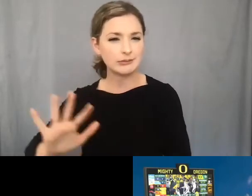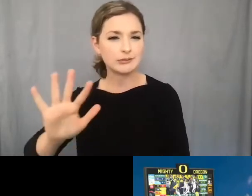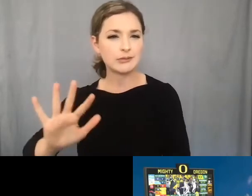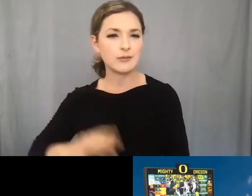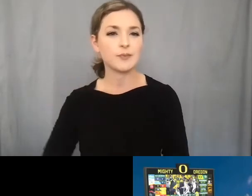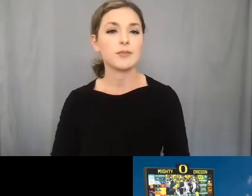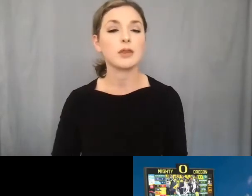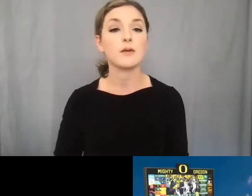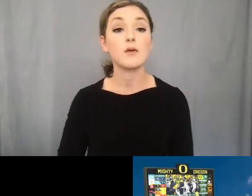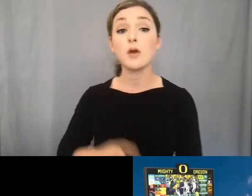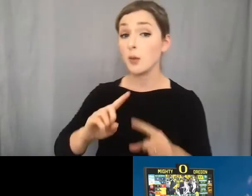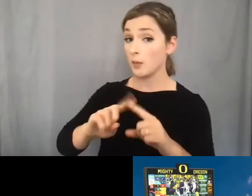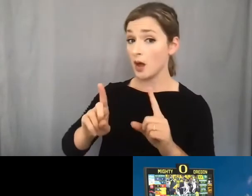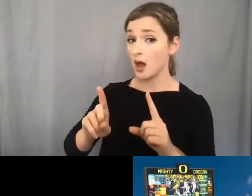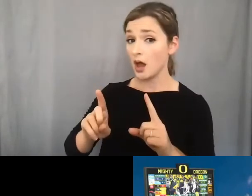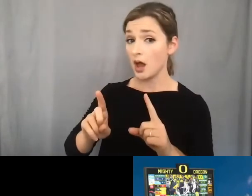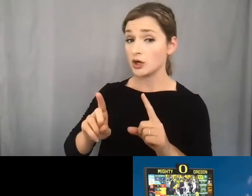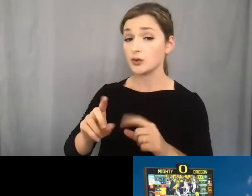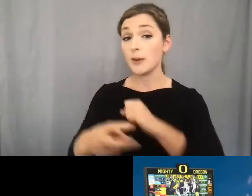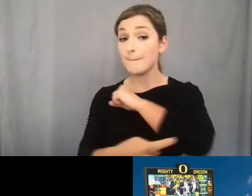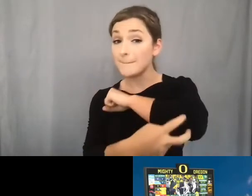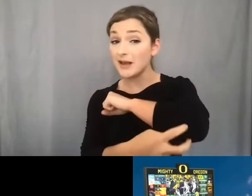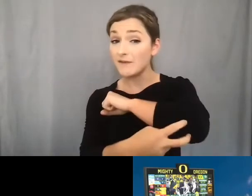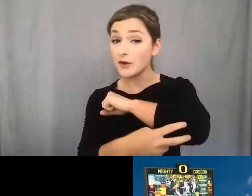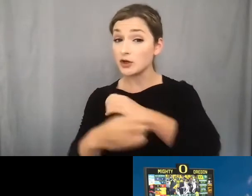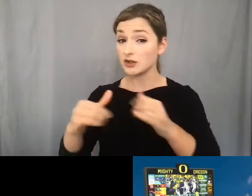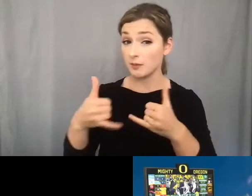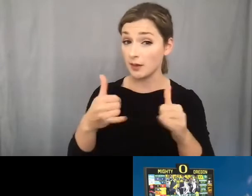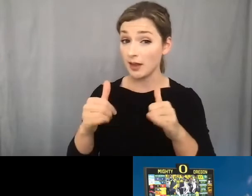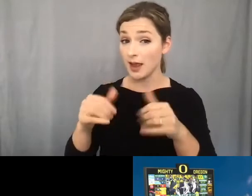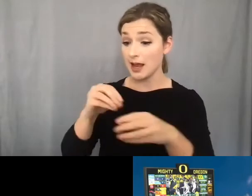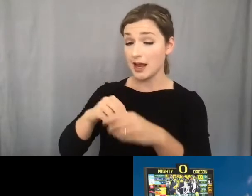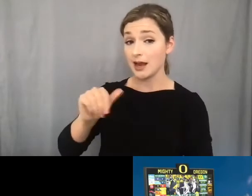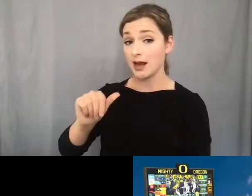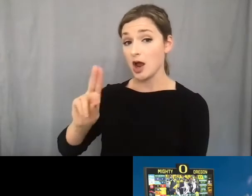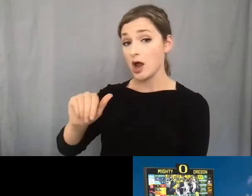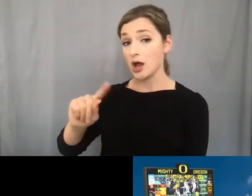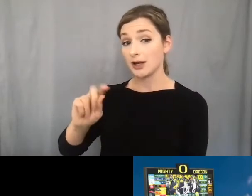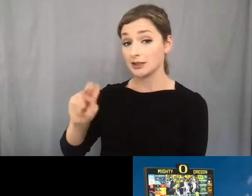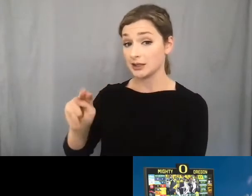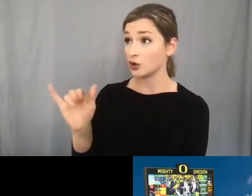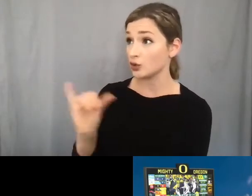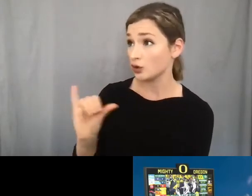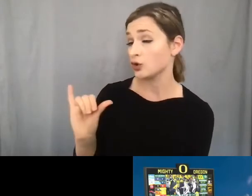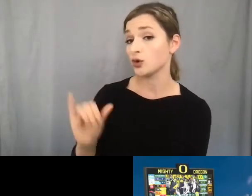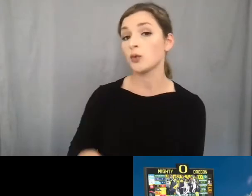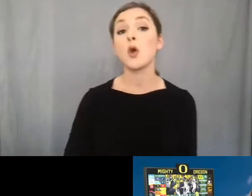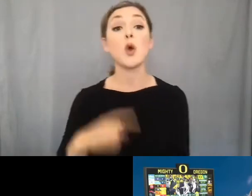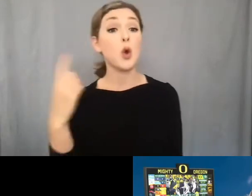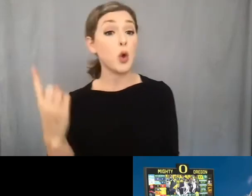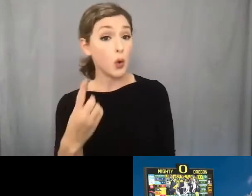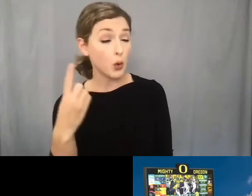do the Beavers play there too? The Beavers only play there when they